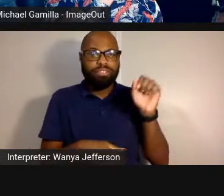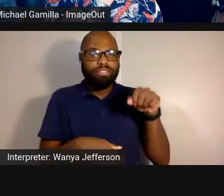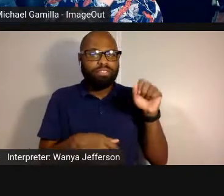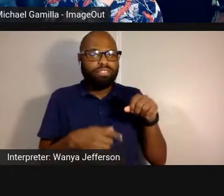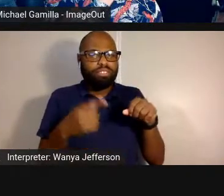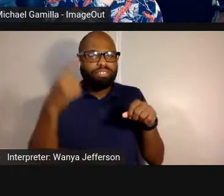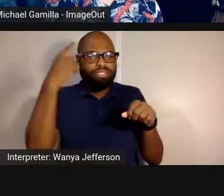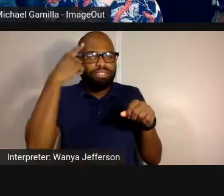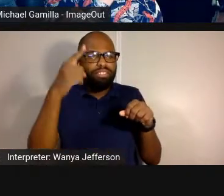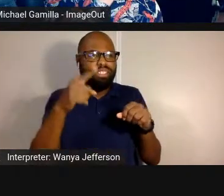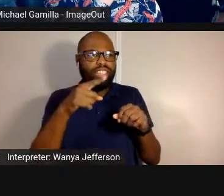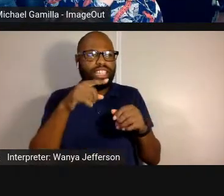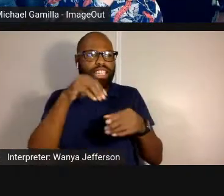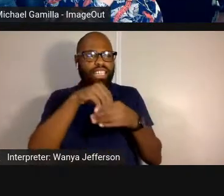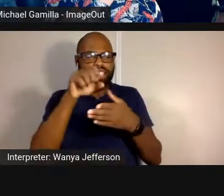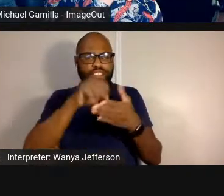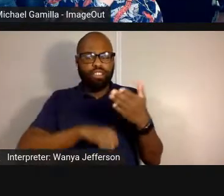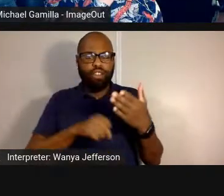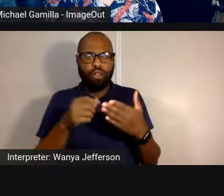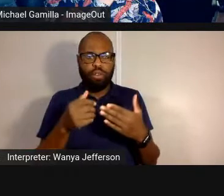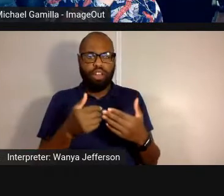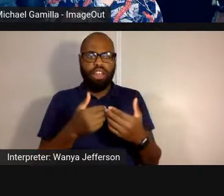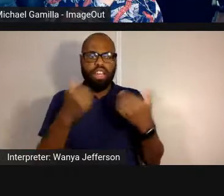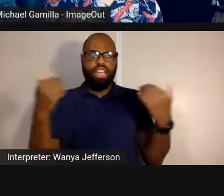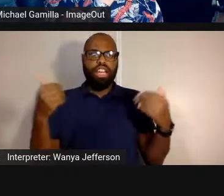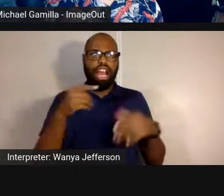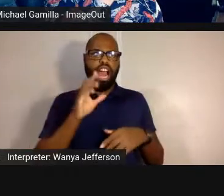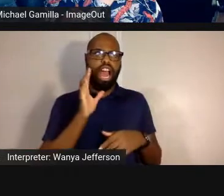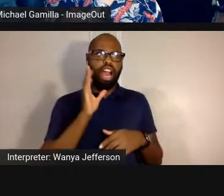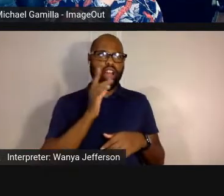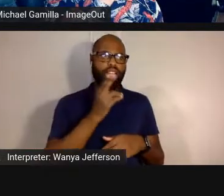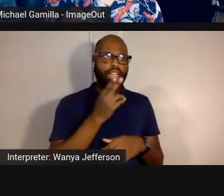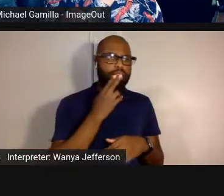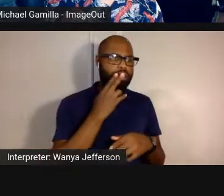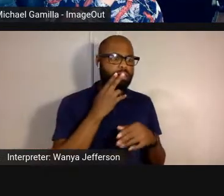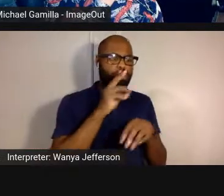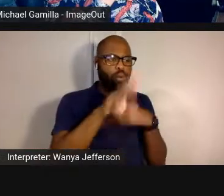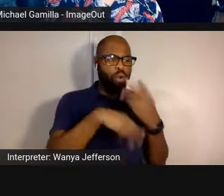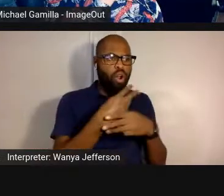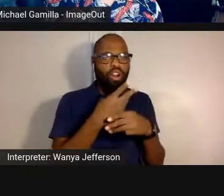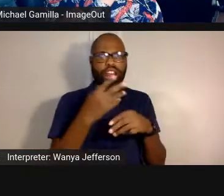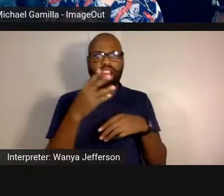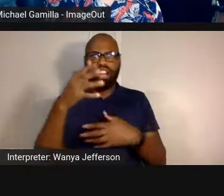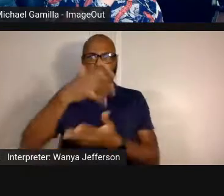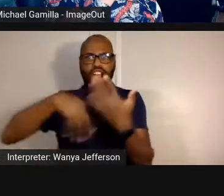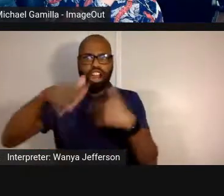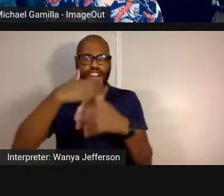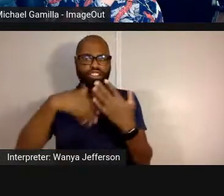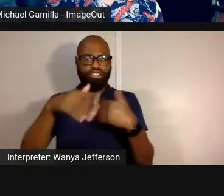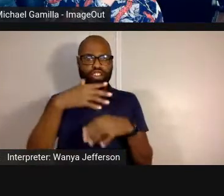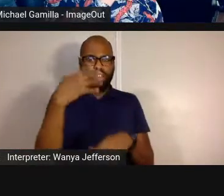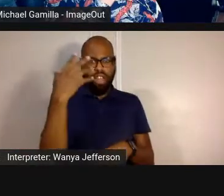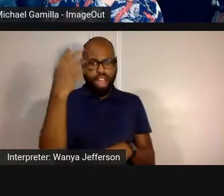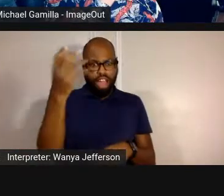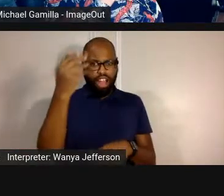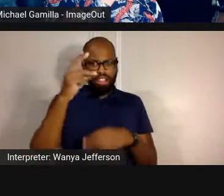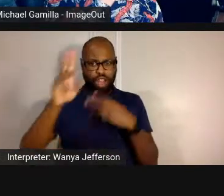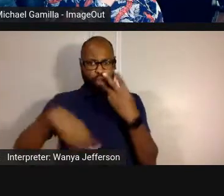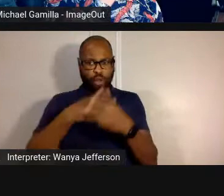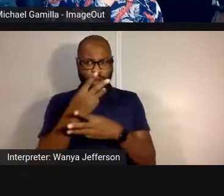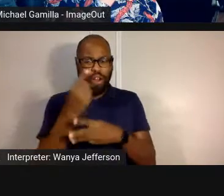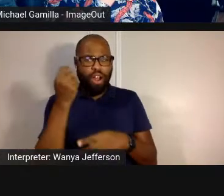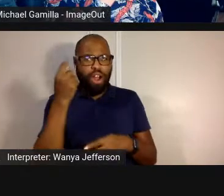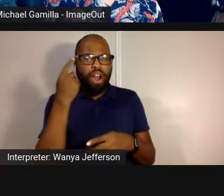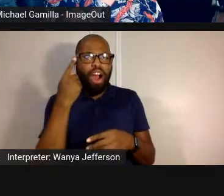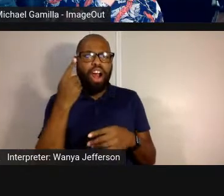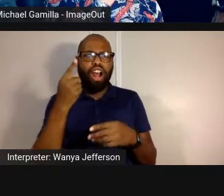to distinguish between their inner intimate world and their interaction with the outside world. And obviously, since the story takes place in New